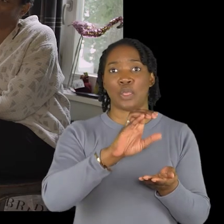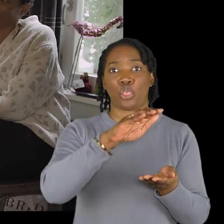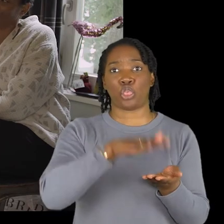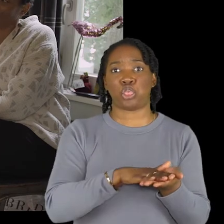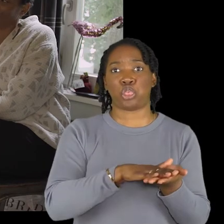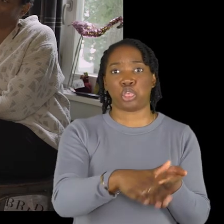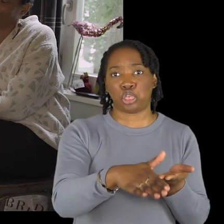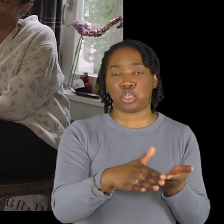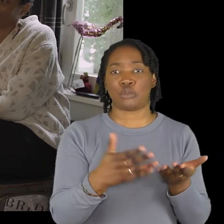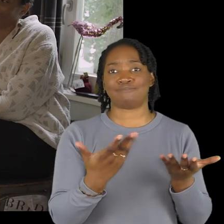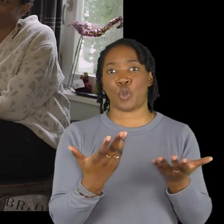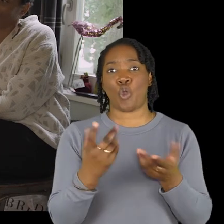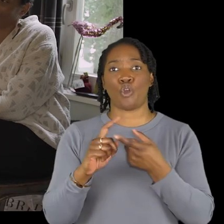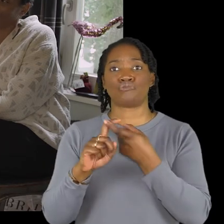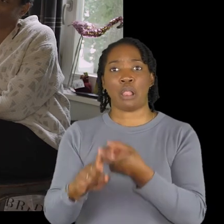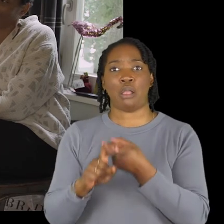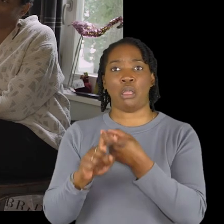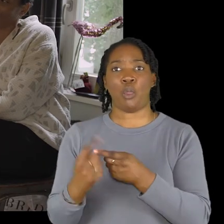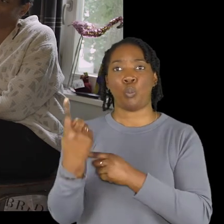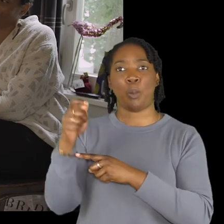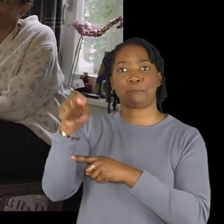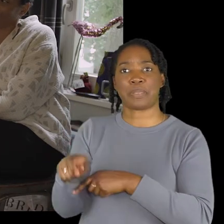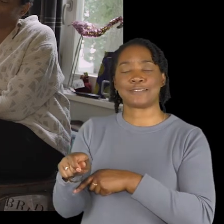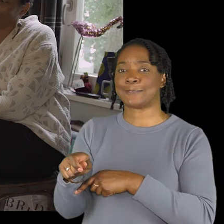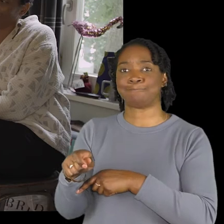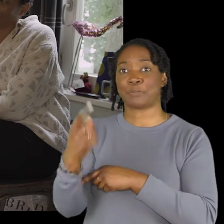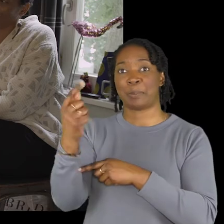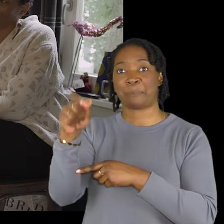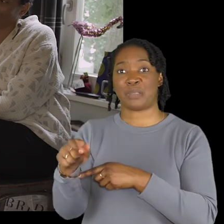you know, or relied on one individual.